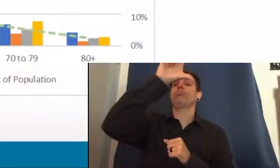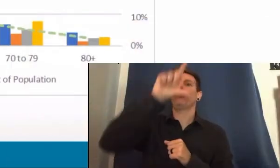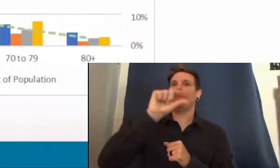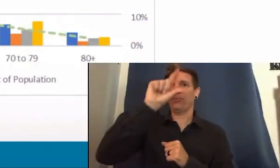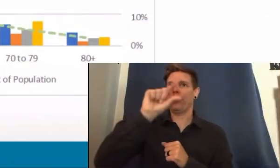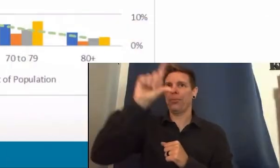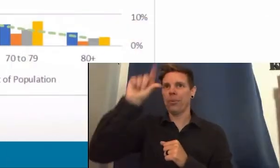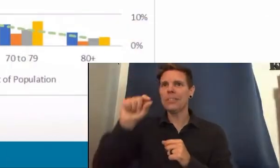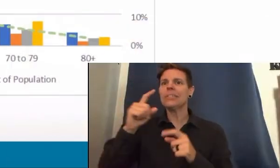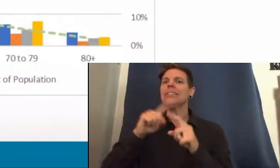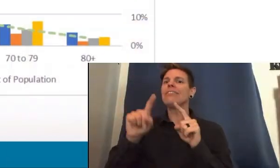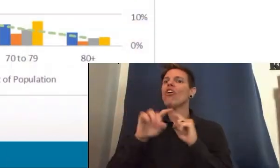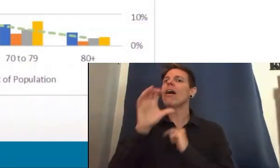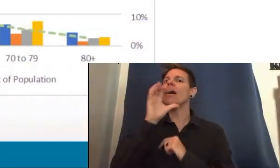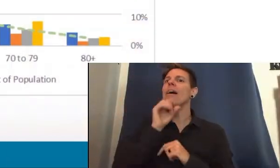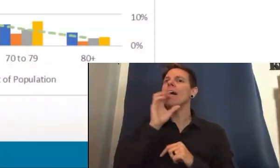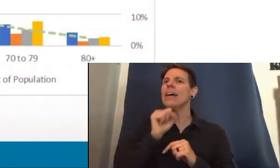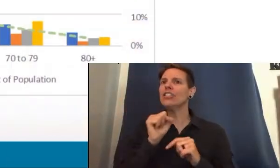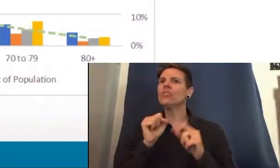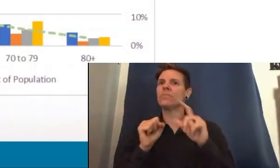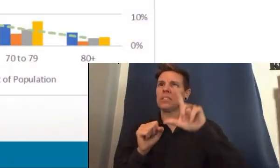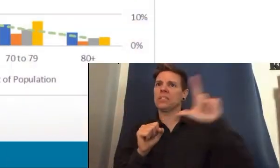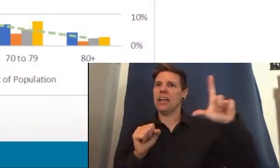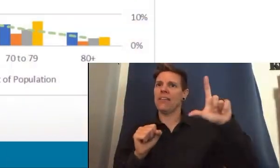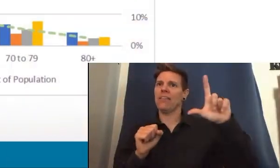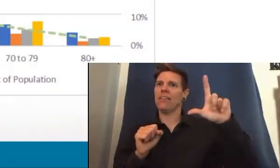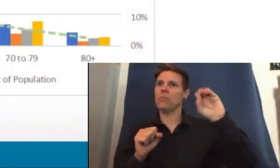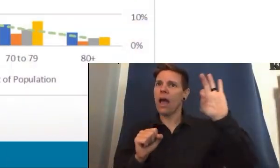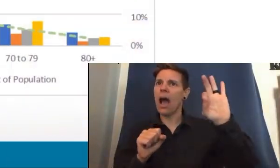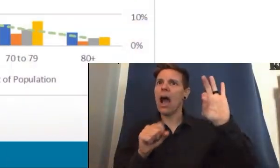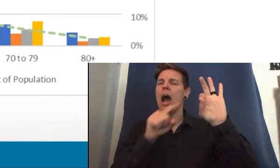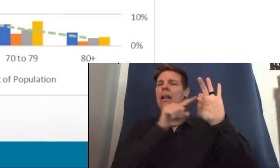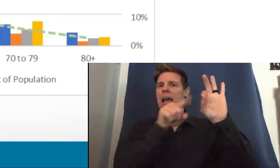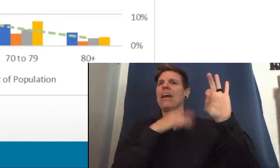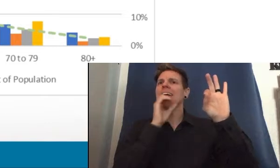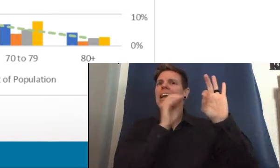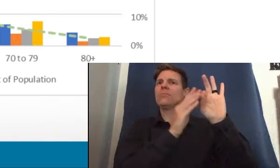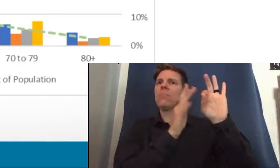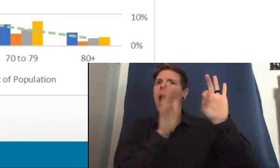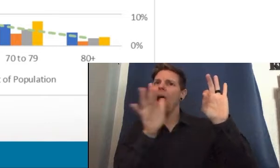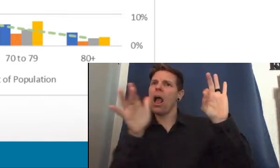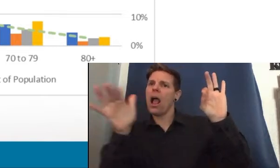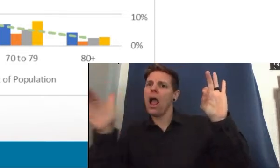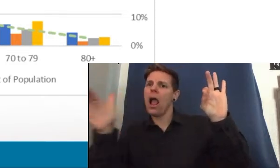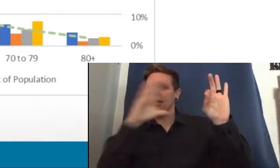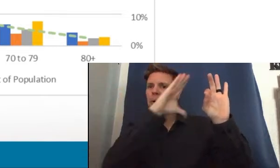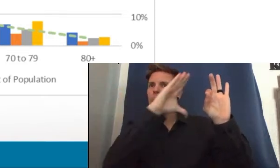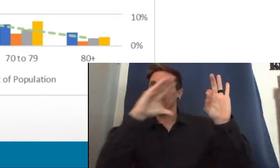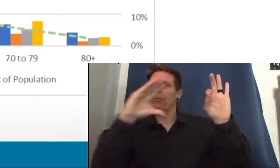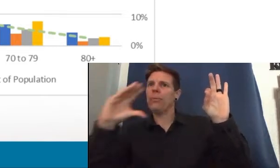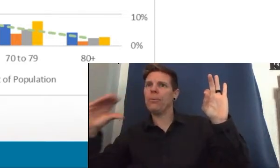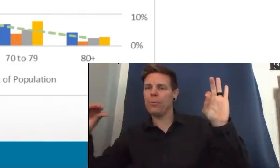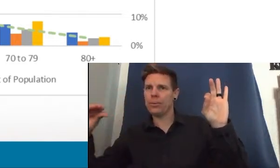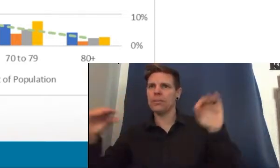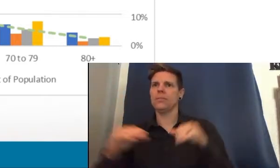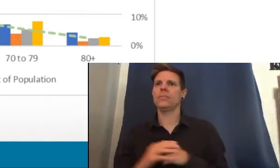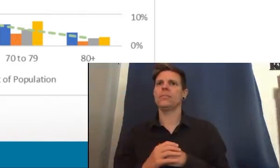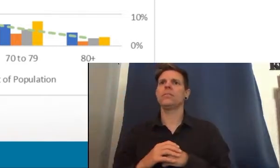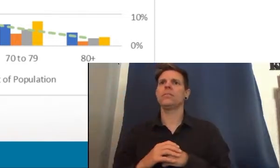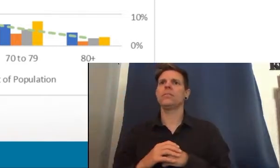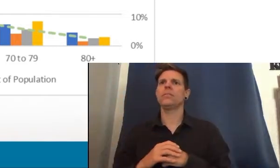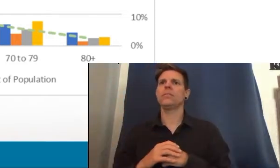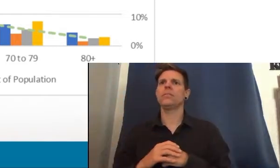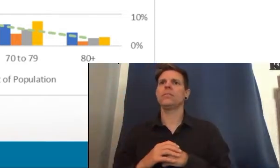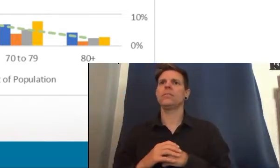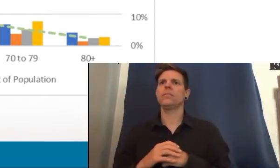starting on the left with 0 to 9, 10 to 19, 20 to 29, and so on. And the four colored are showing